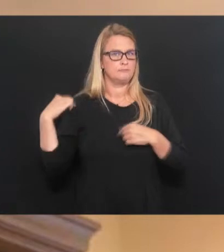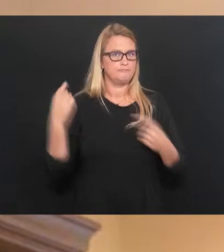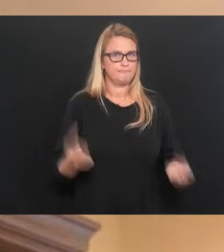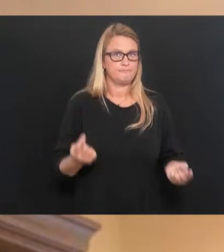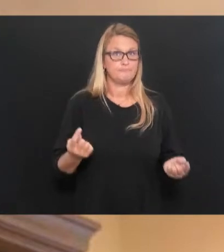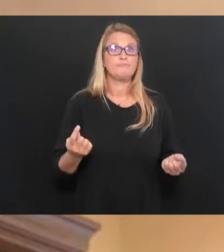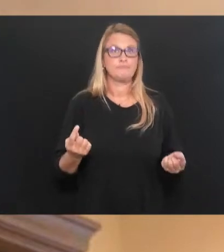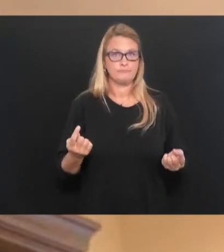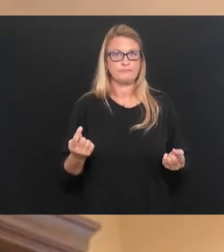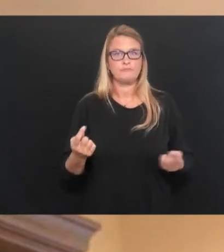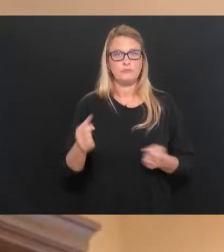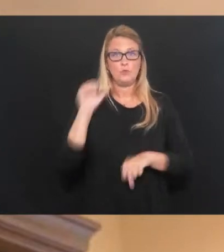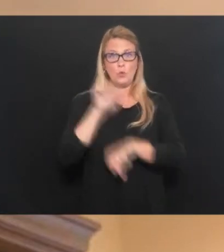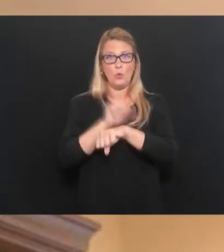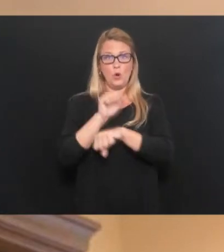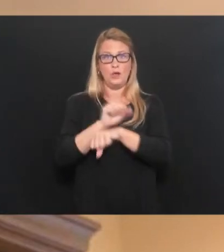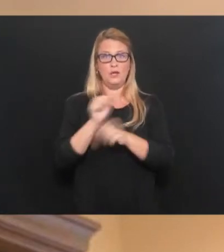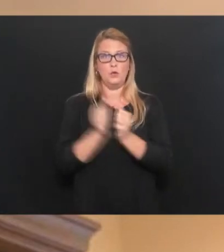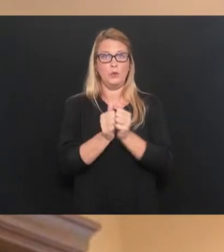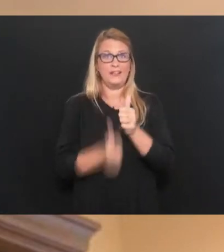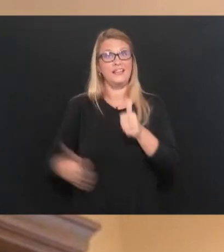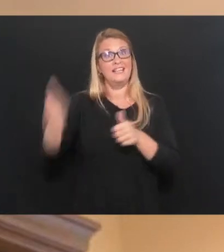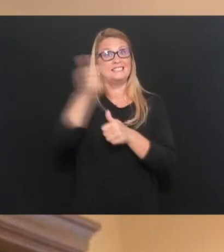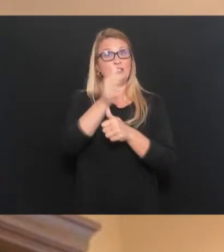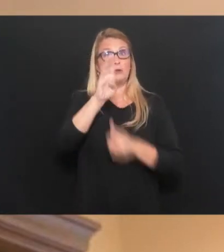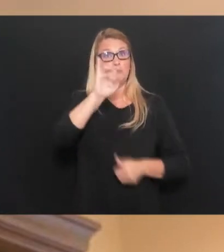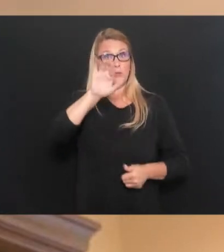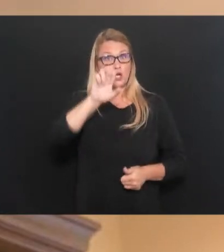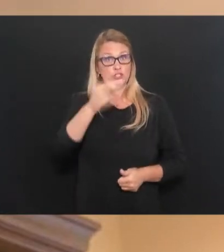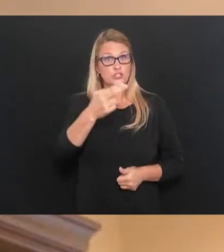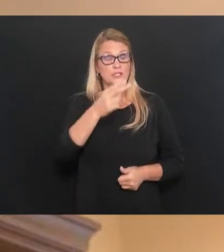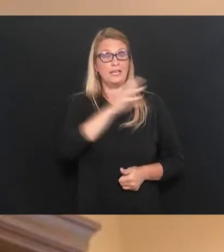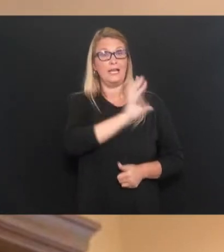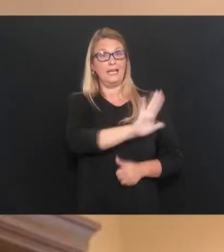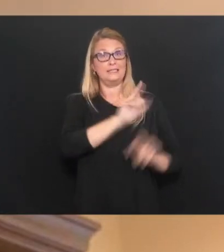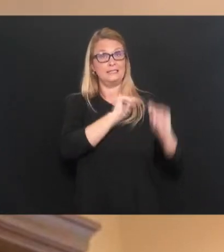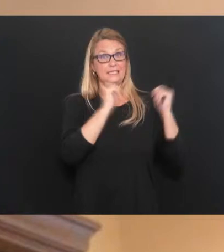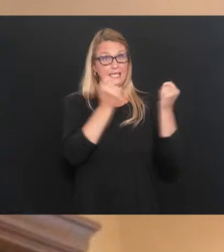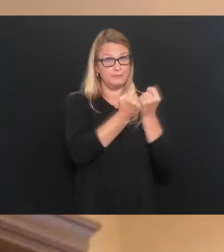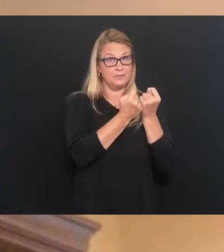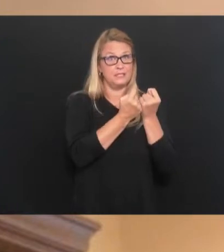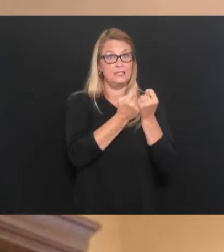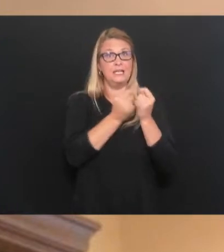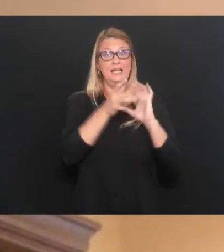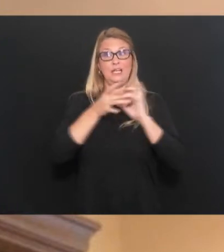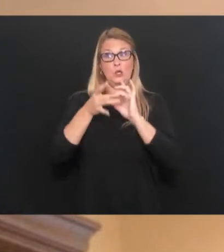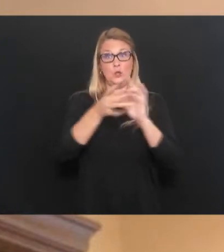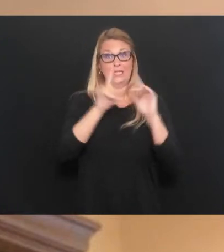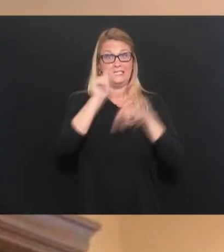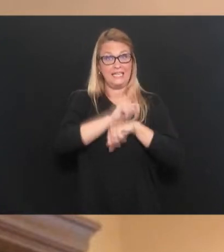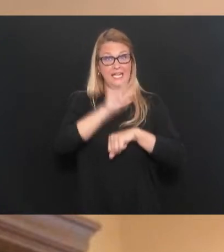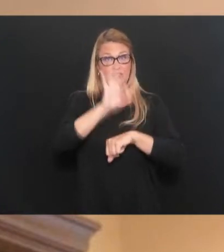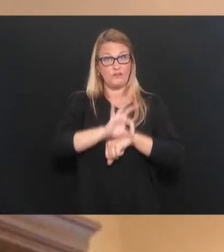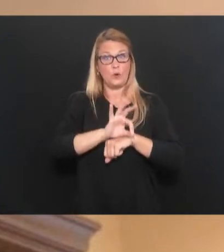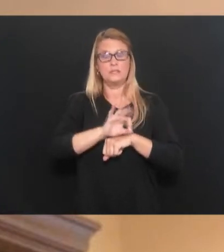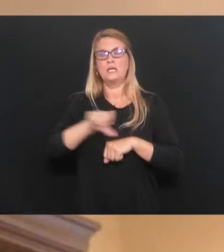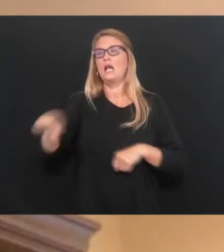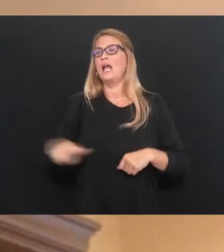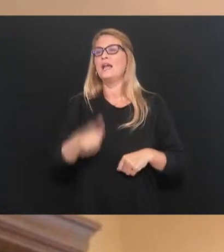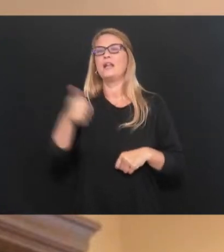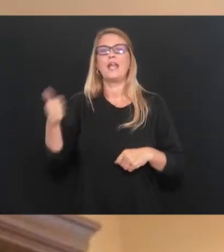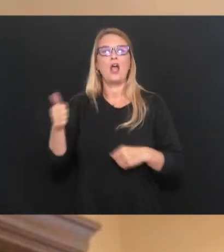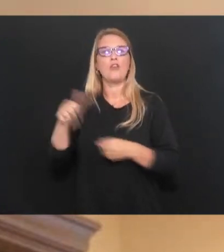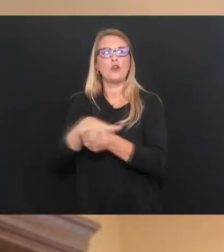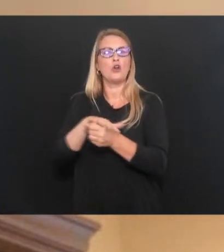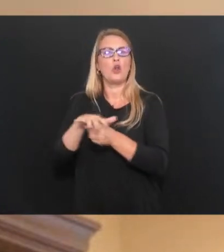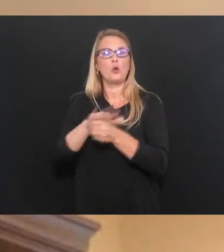earlier, working with Secretary Birch and his team, the Interagency Task Force, and all the local